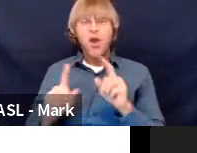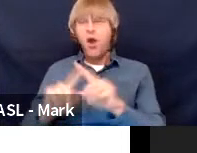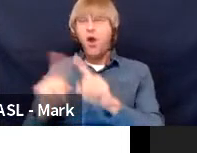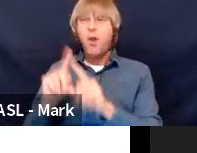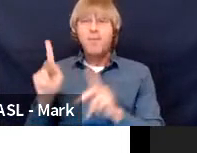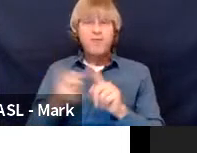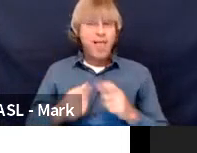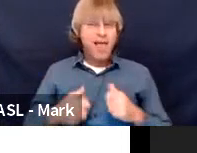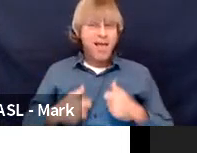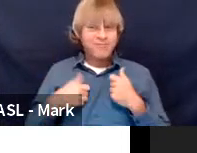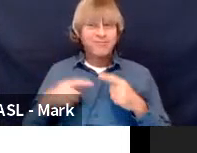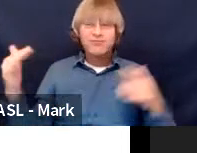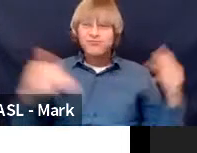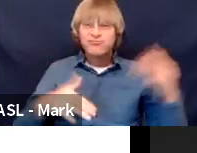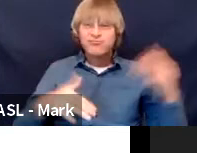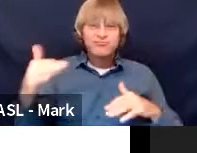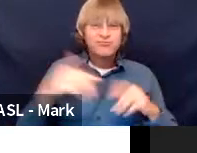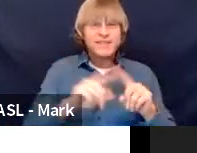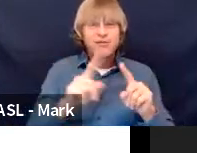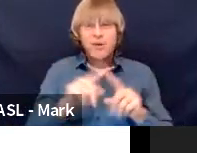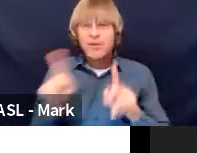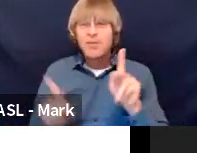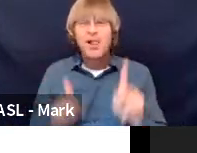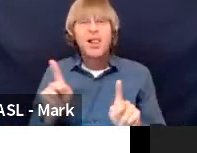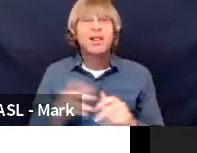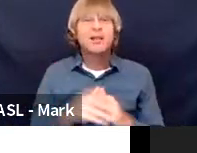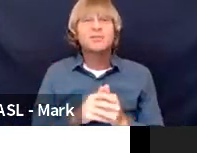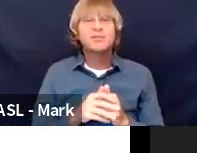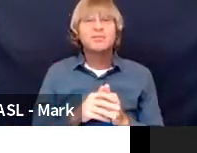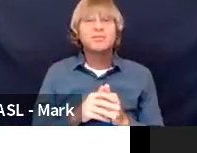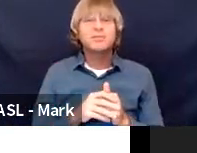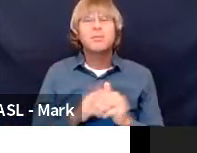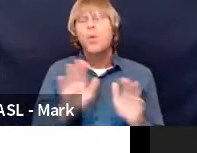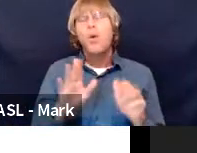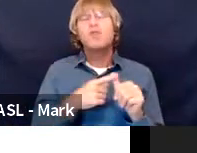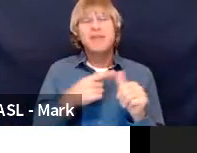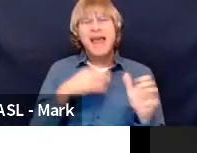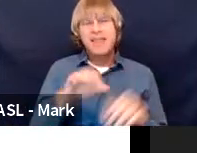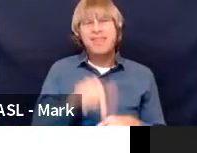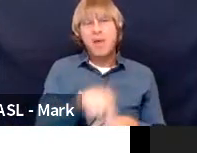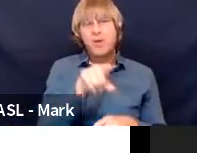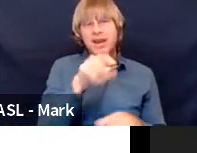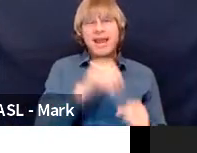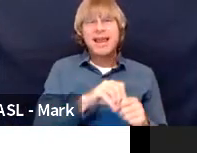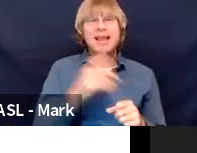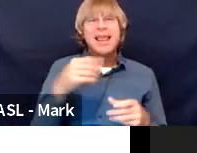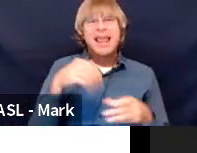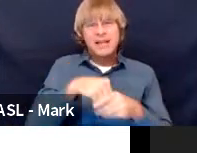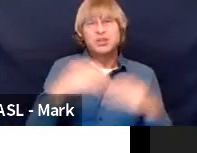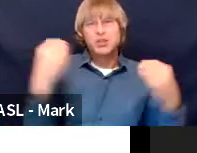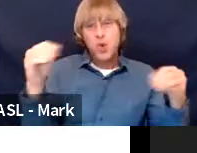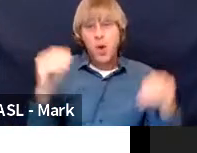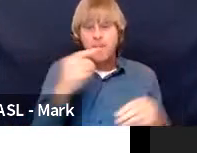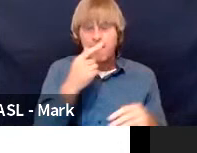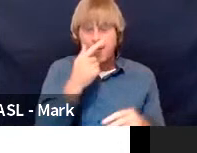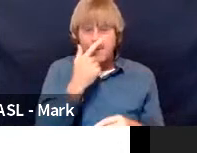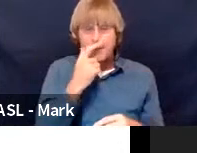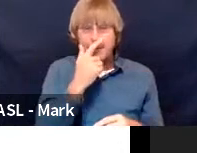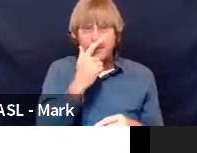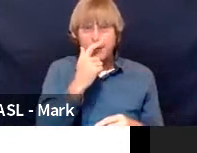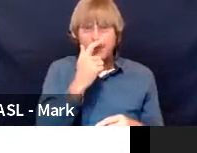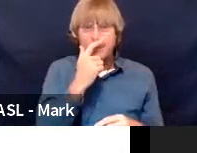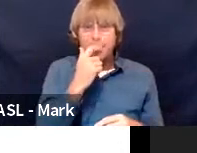life, all people stop. Well, first of all, I did this one in a store, a